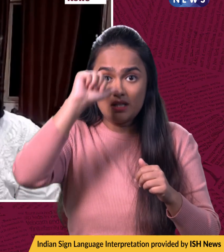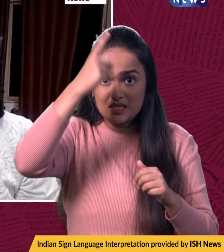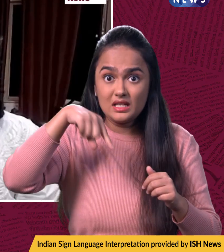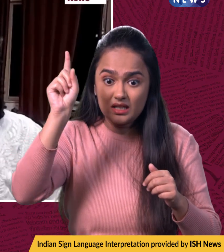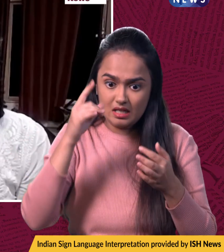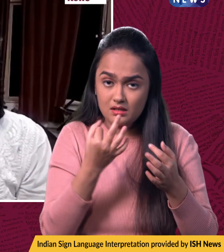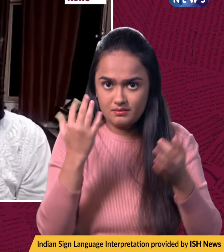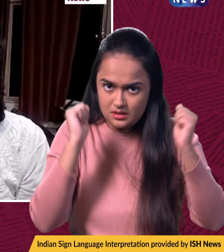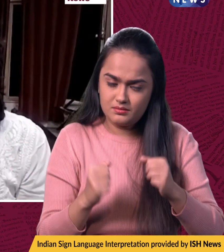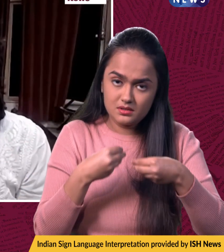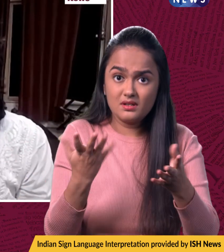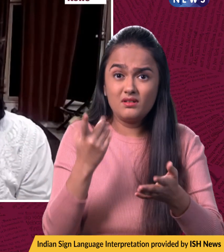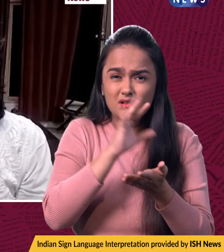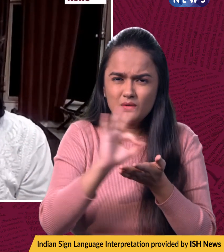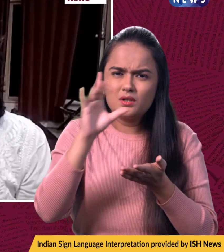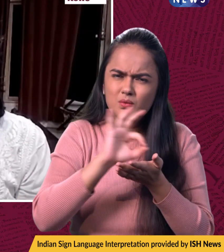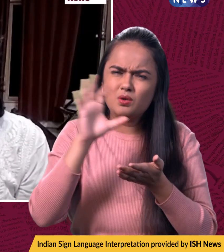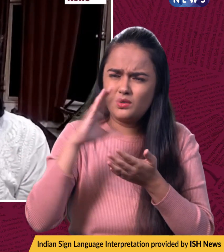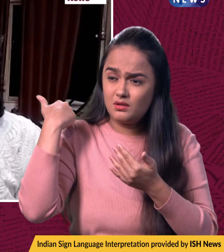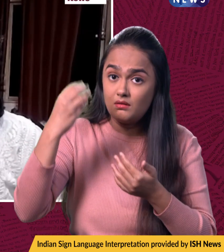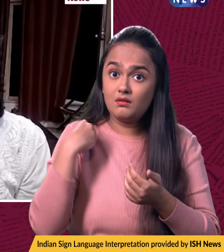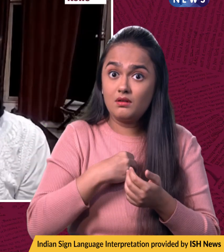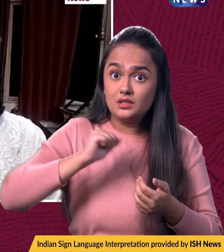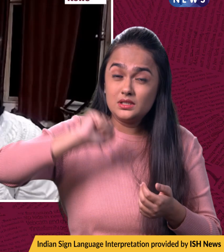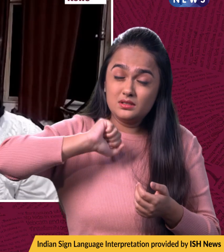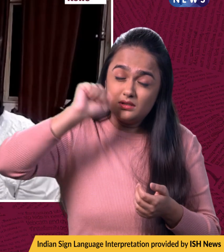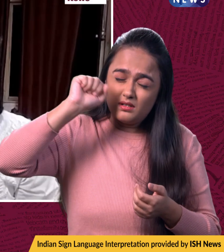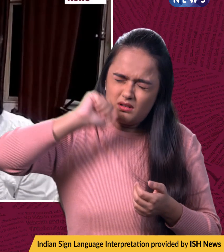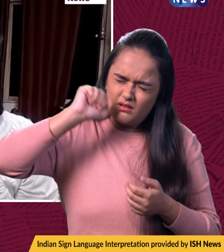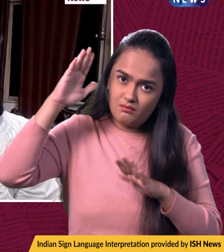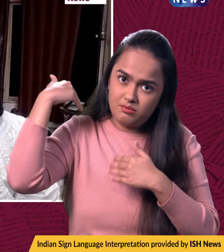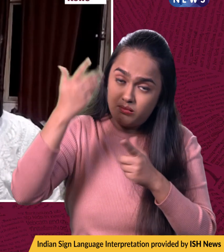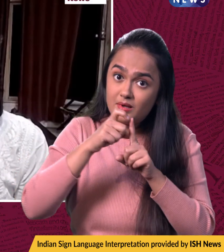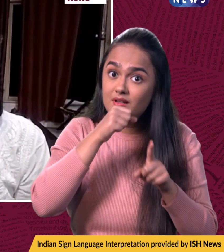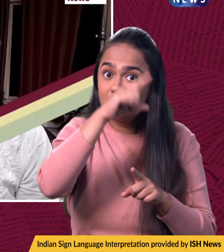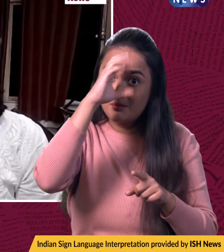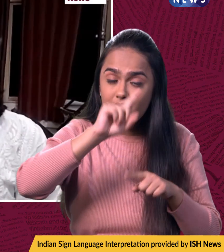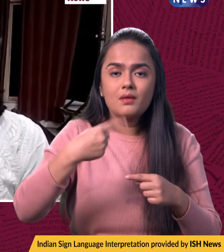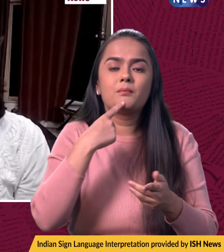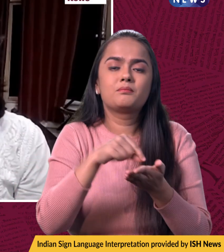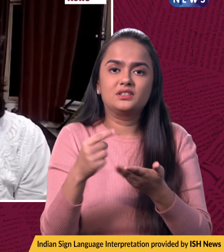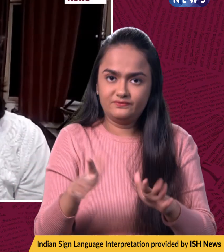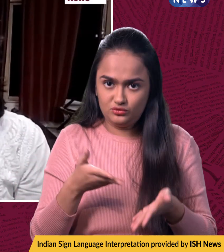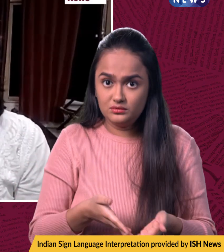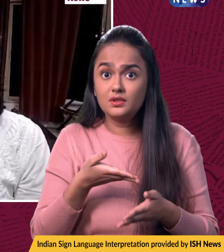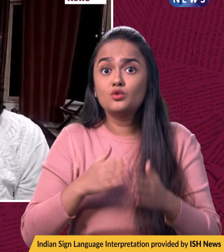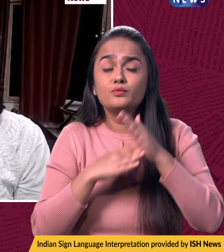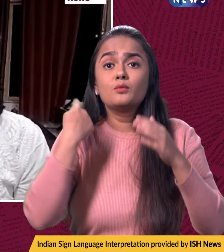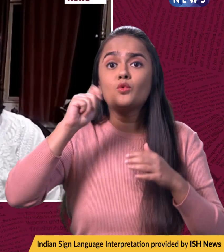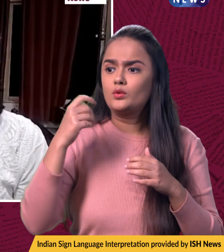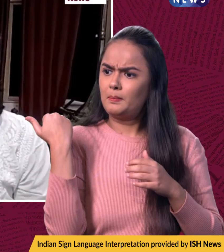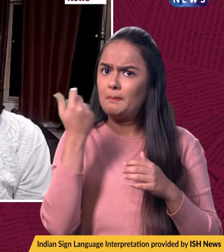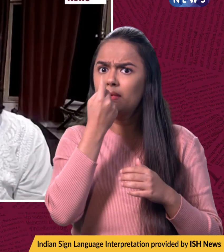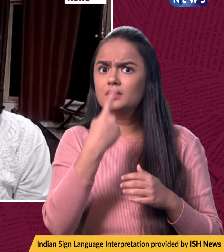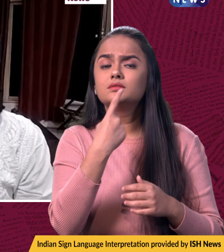you remember, for several weeks, doctors had been protesting in Delhi. Also in the news, the Supreme Court on